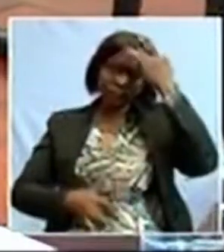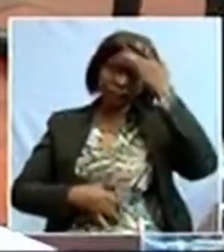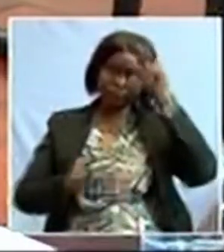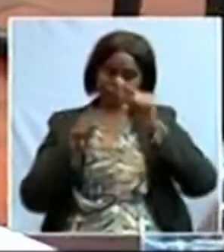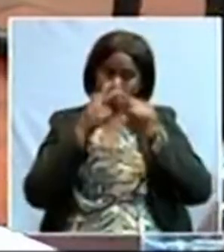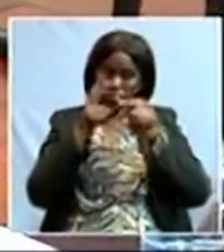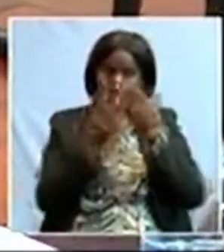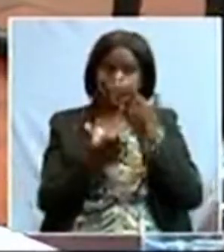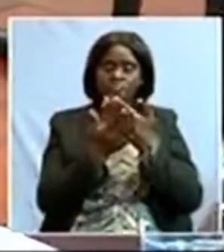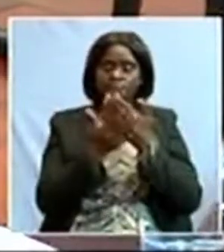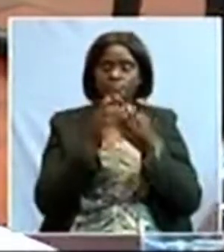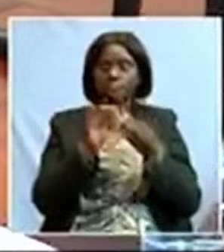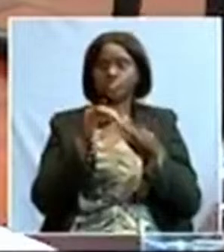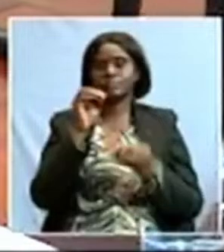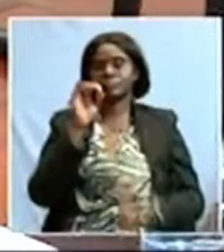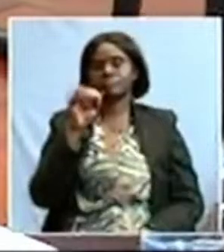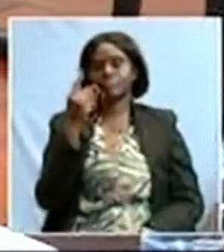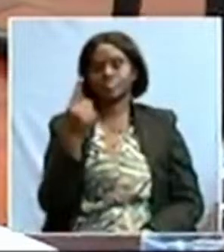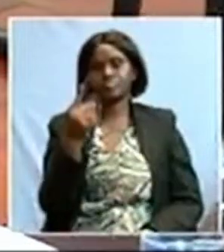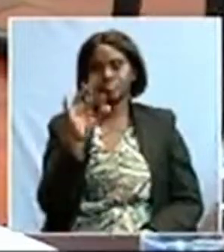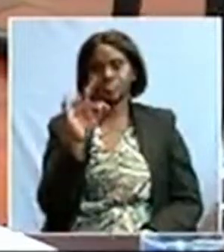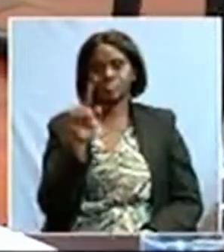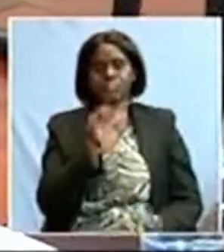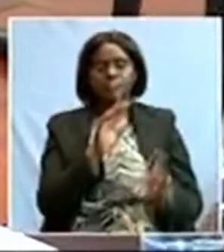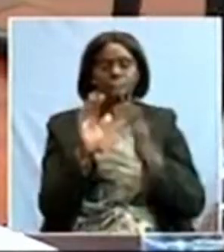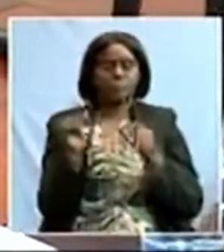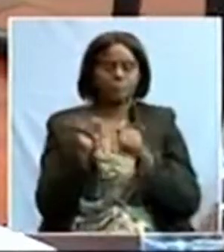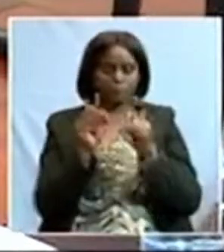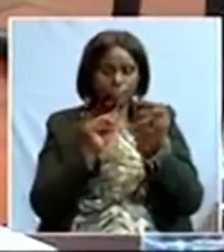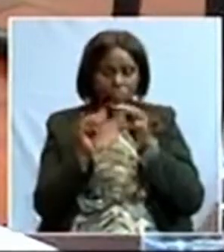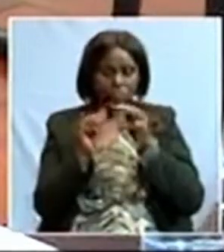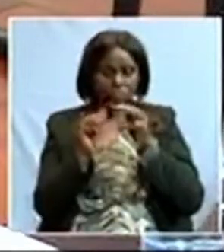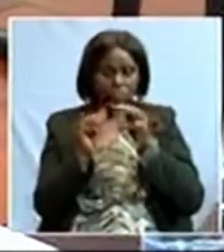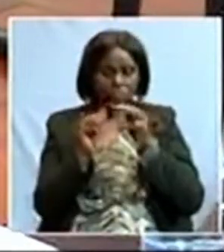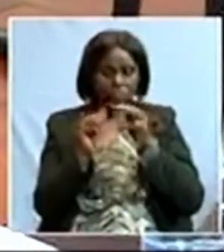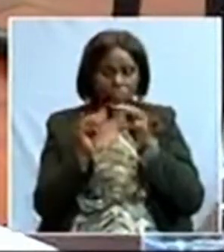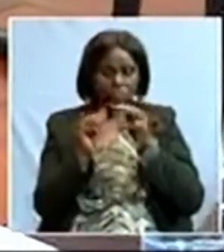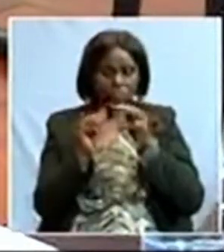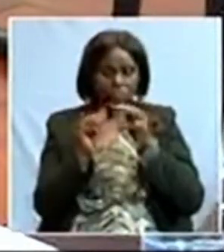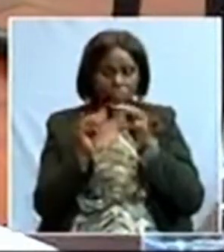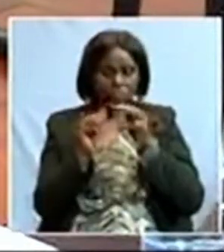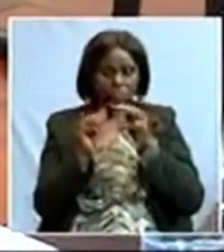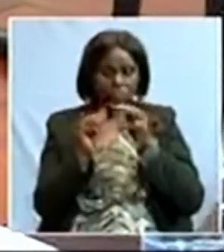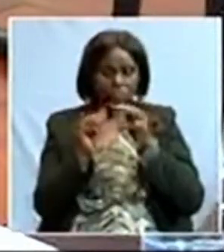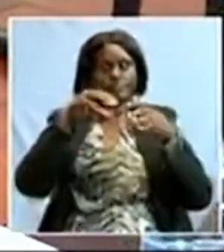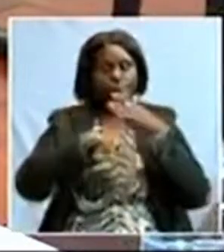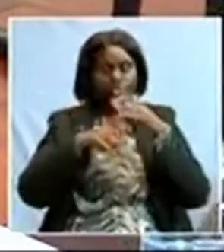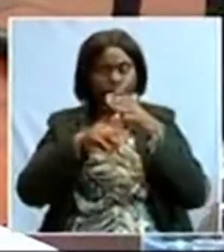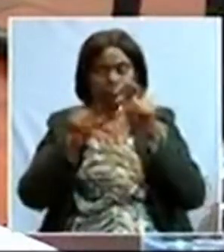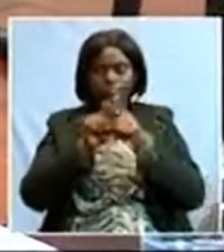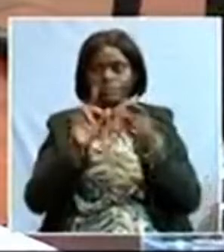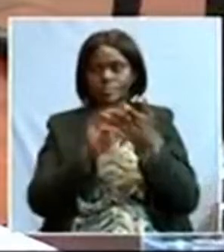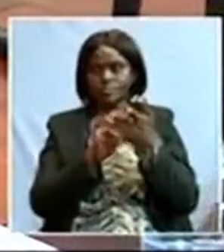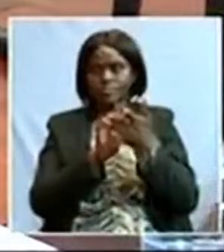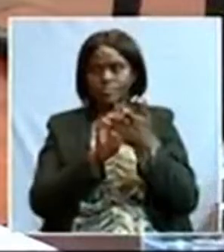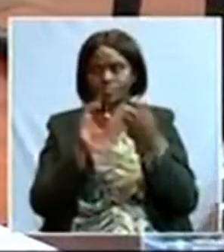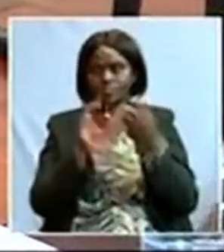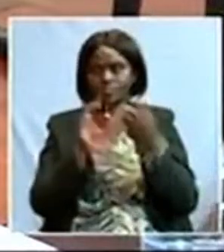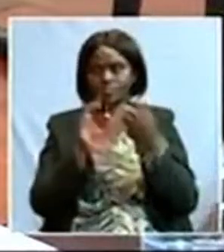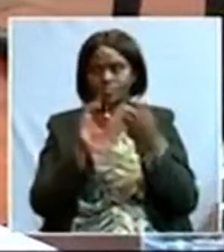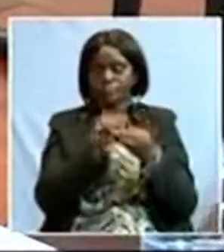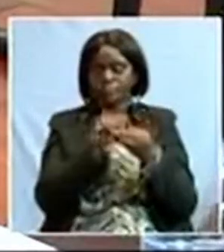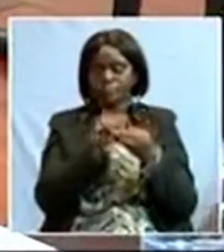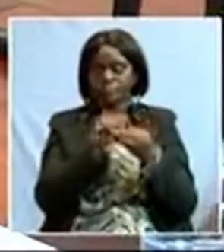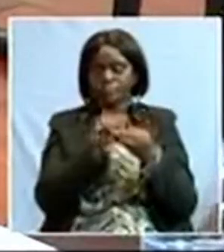See Appendix 08. Remedial measure. Management shall continue liming pit latrines and chlorination of the shallow